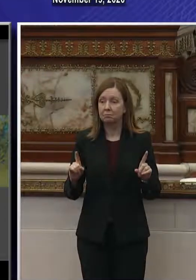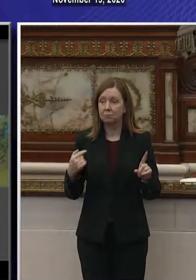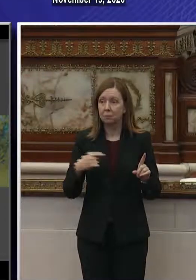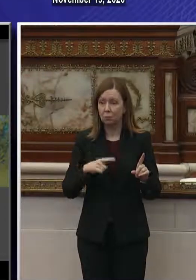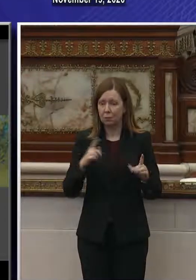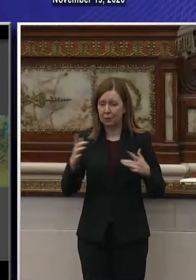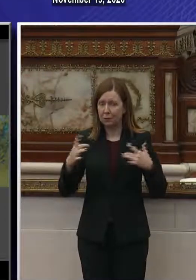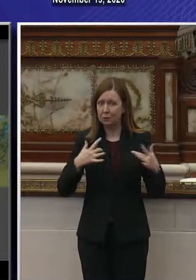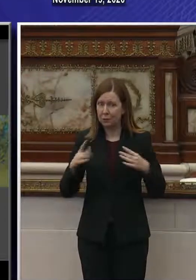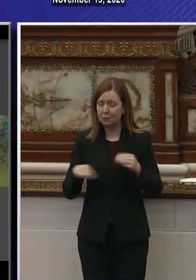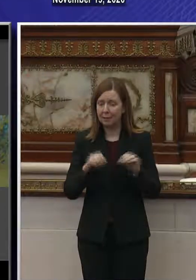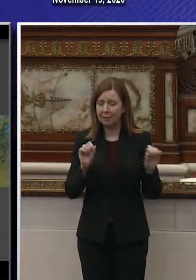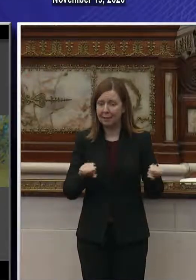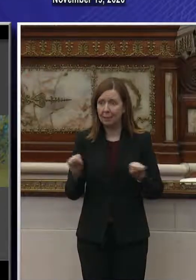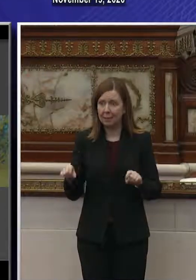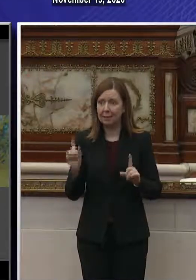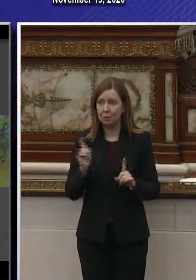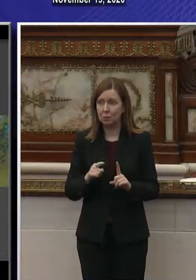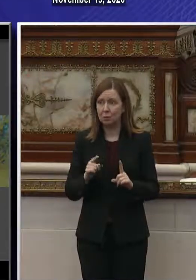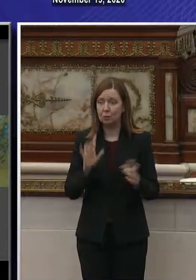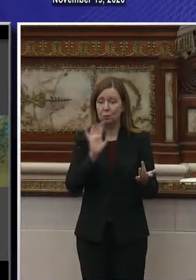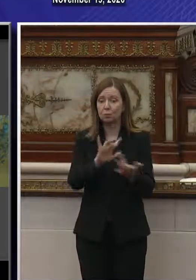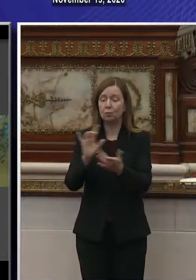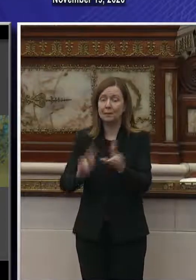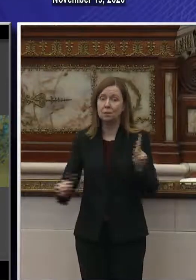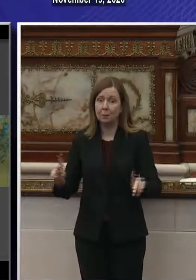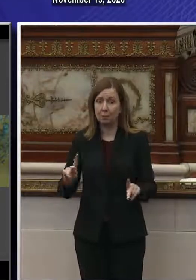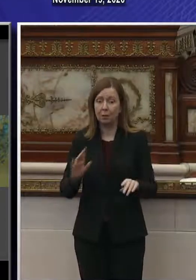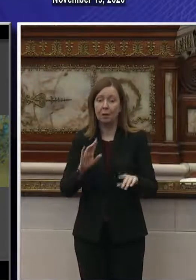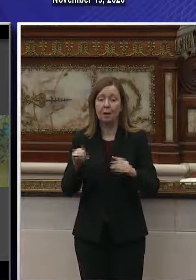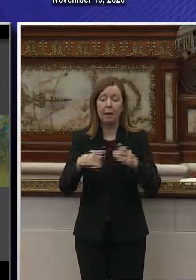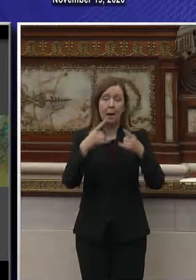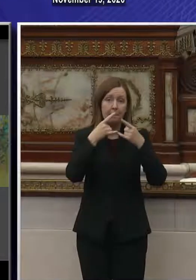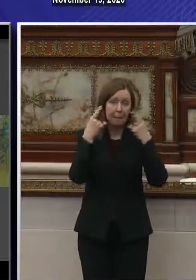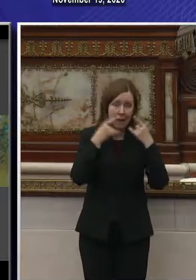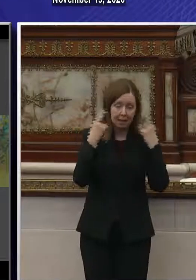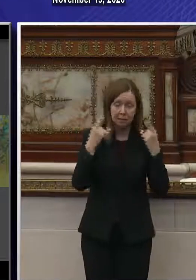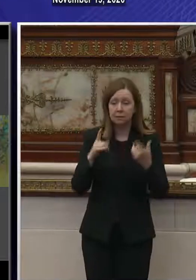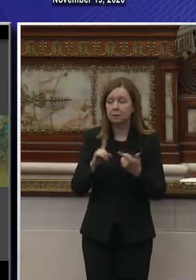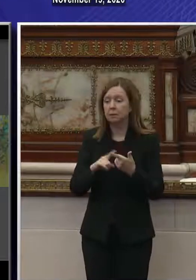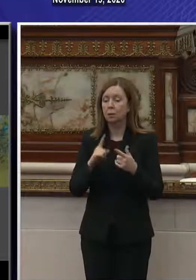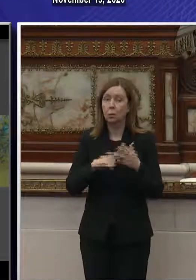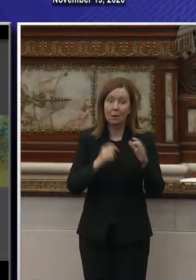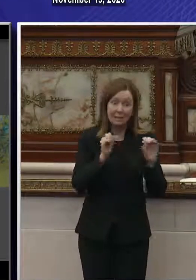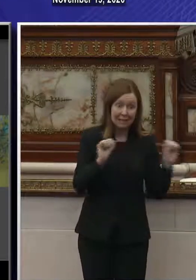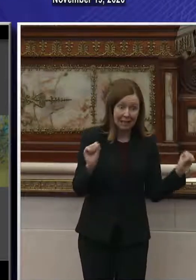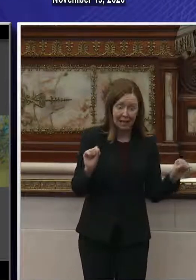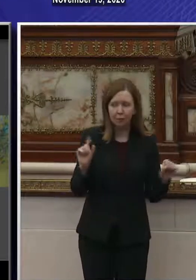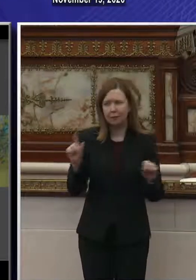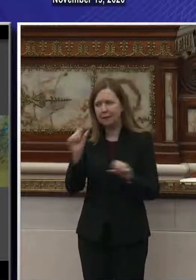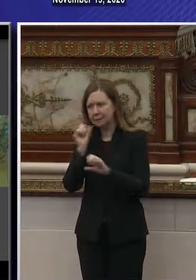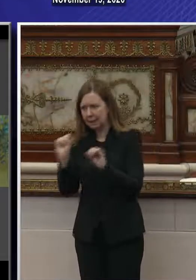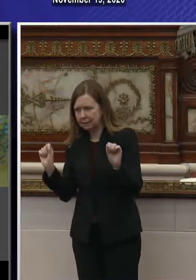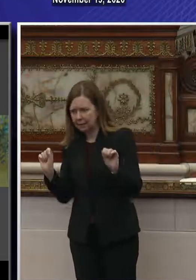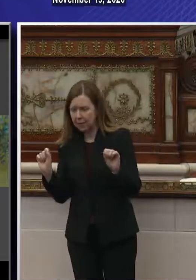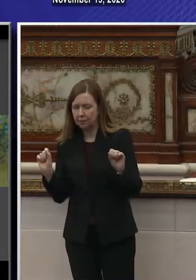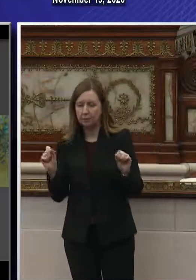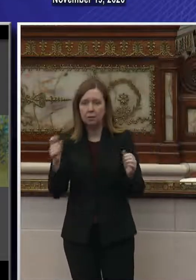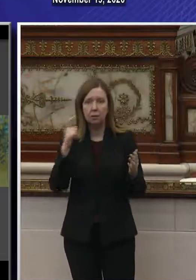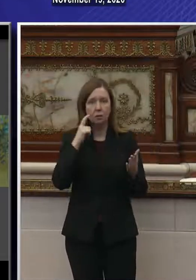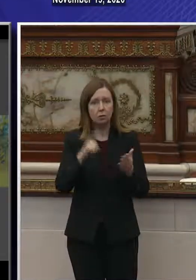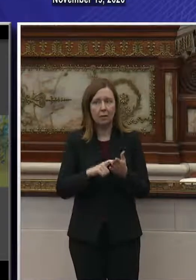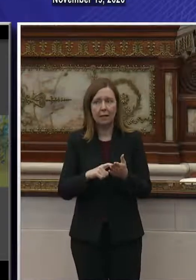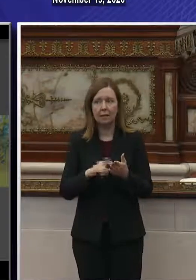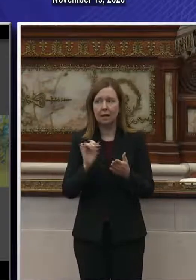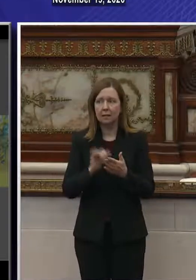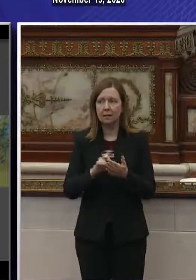are concerned about the ability to reach people on masks, what's safe, what's not safe, recognizing, I